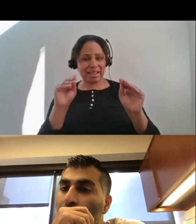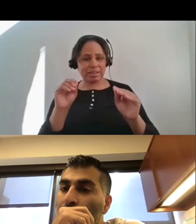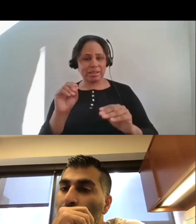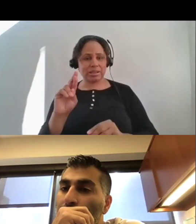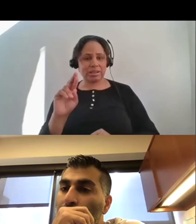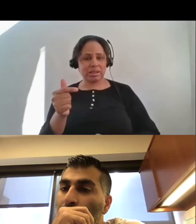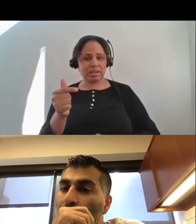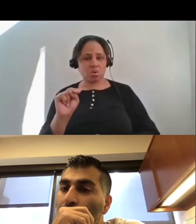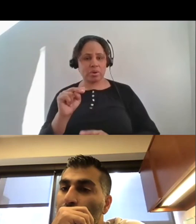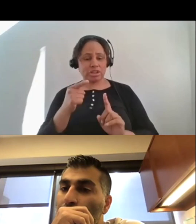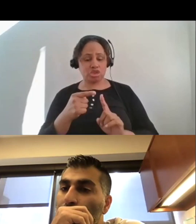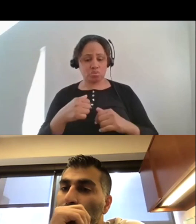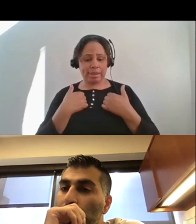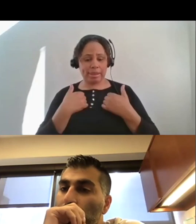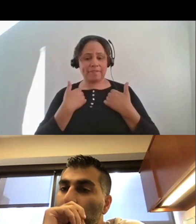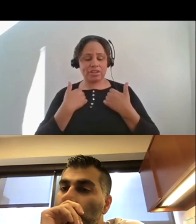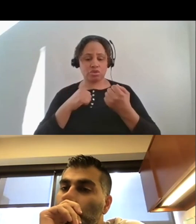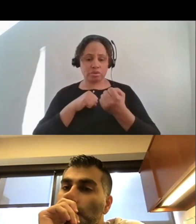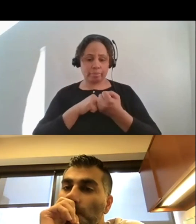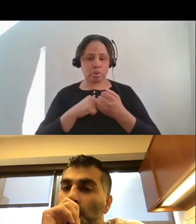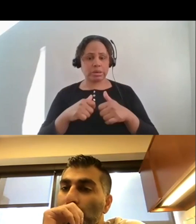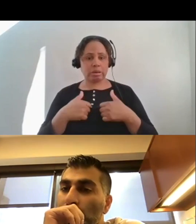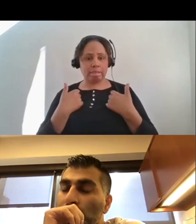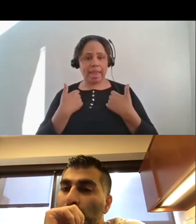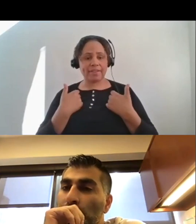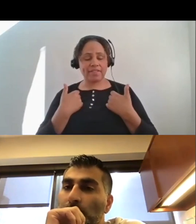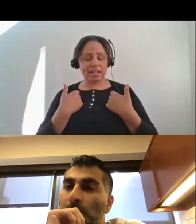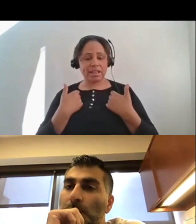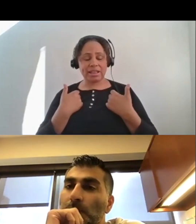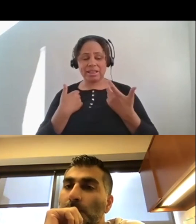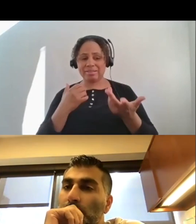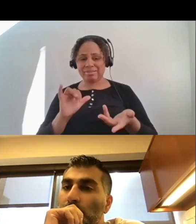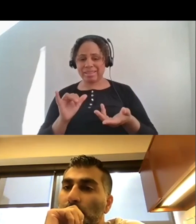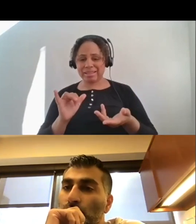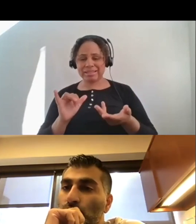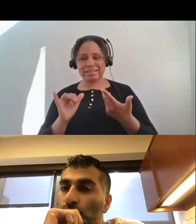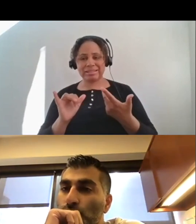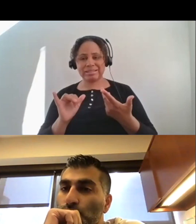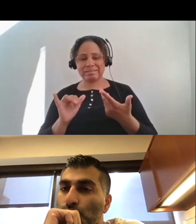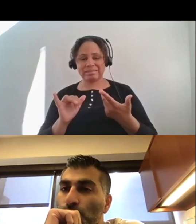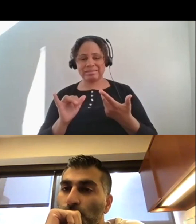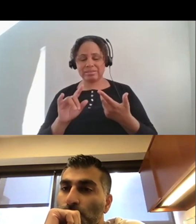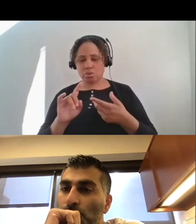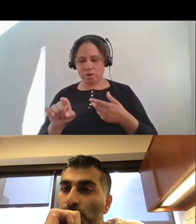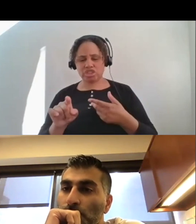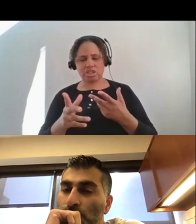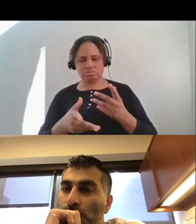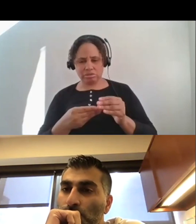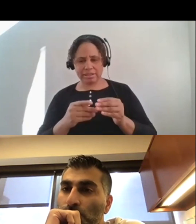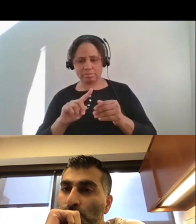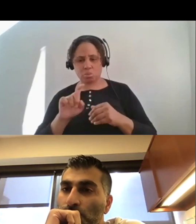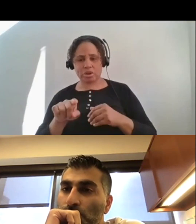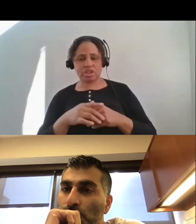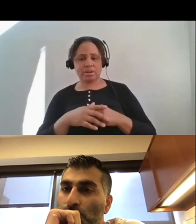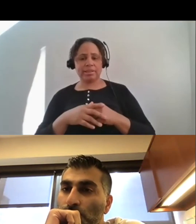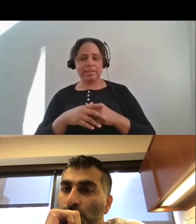survive or for your livelihood. That's just kind of an extension of the question that was asked.